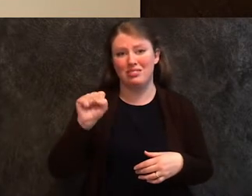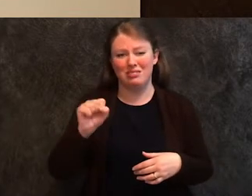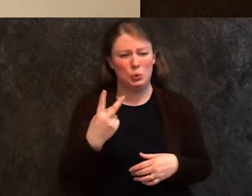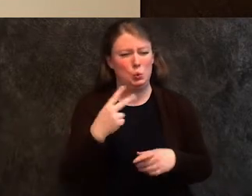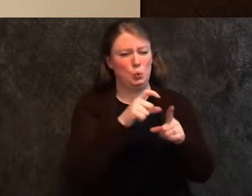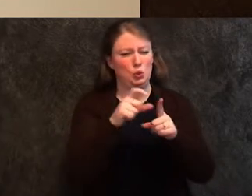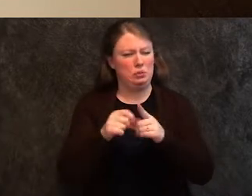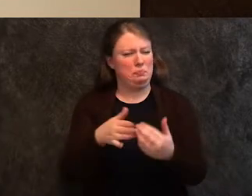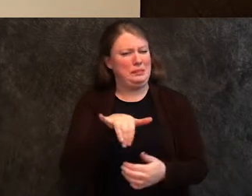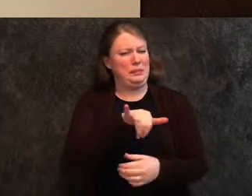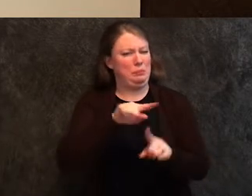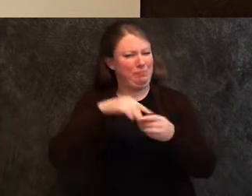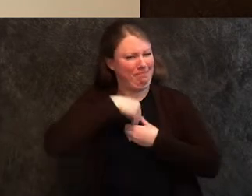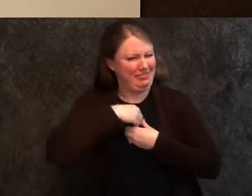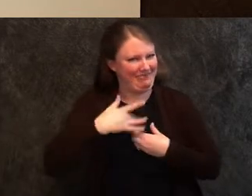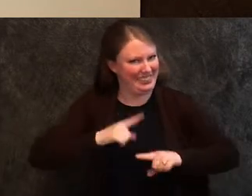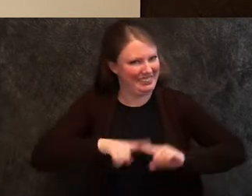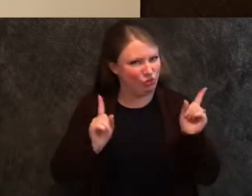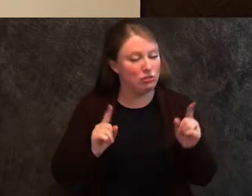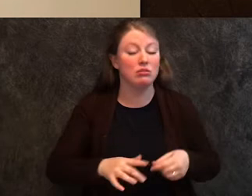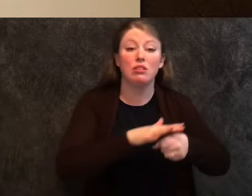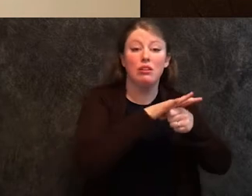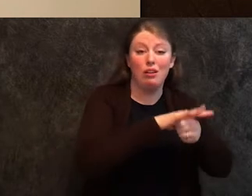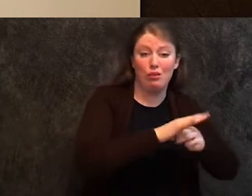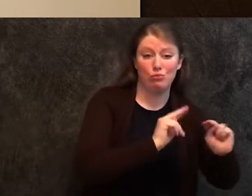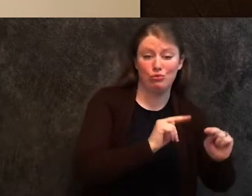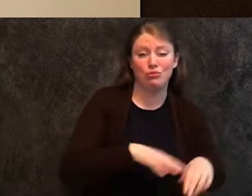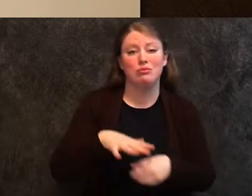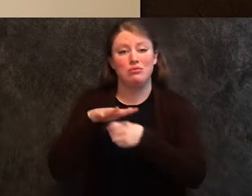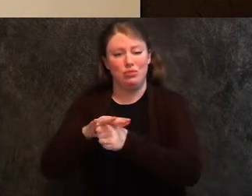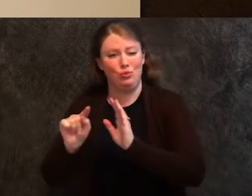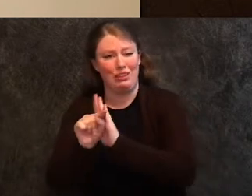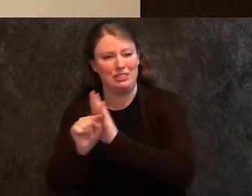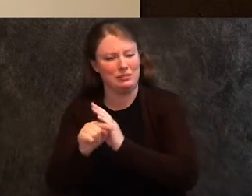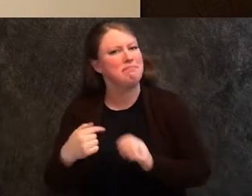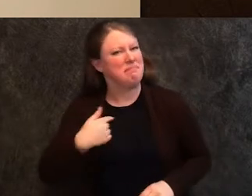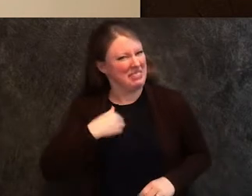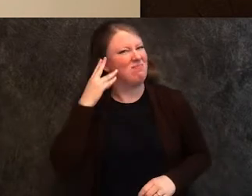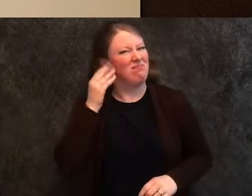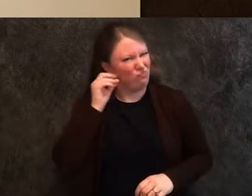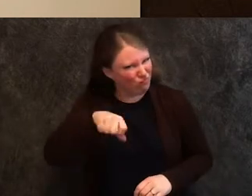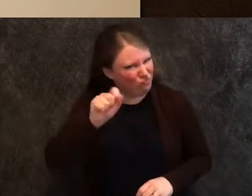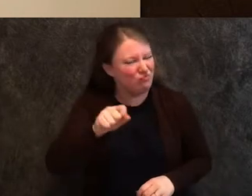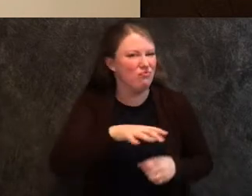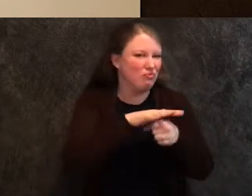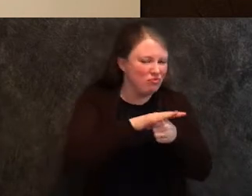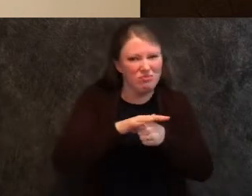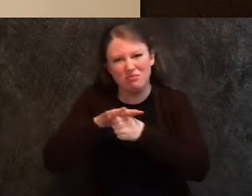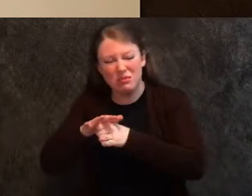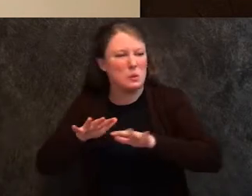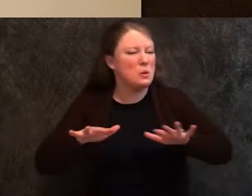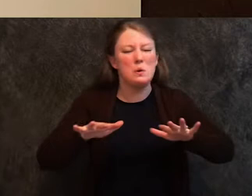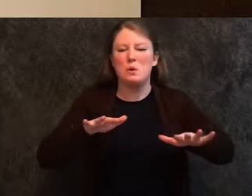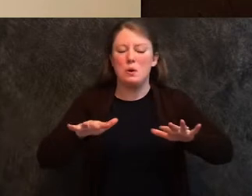of stress all the time. Maybe you're feeling a bit of stress today too. And so I thought, well, let's share this idea and then tie it into our chapel